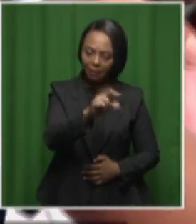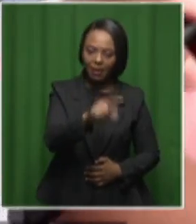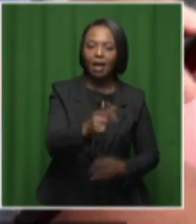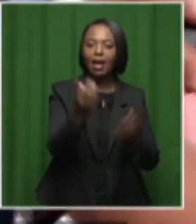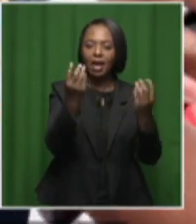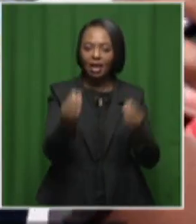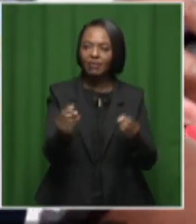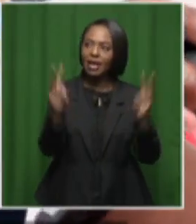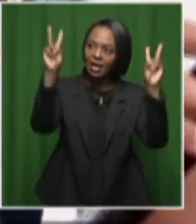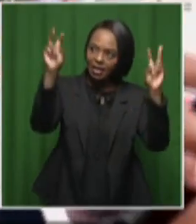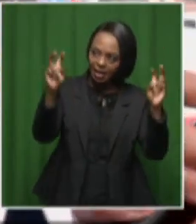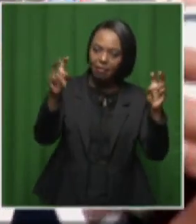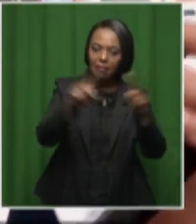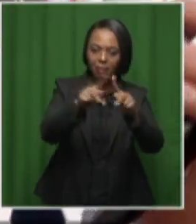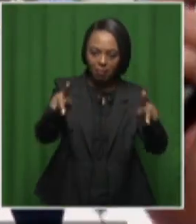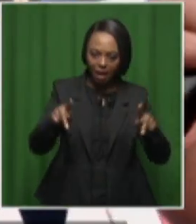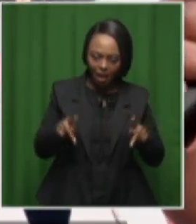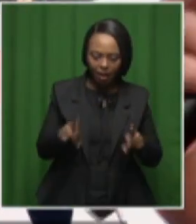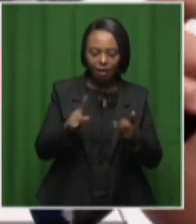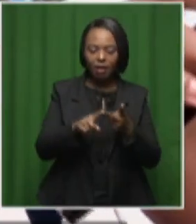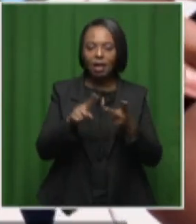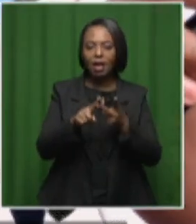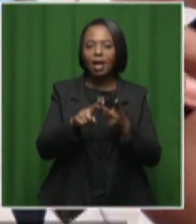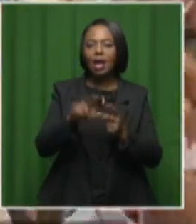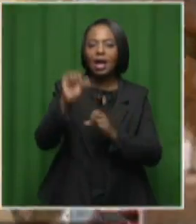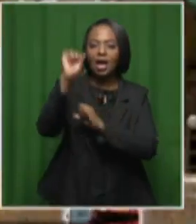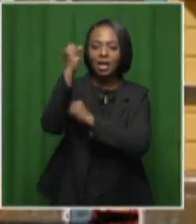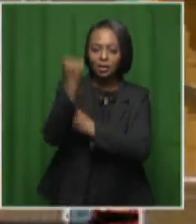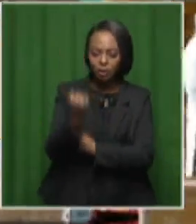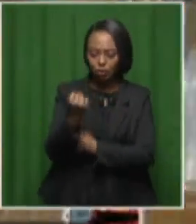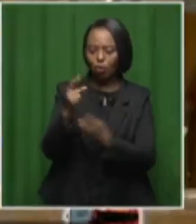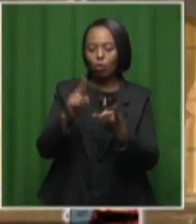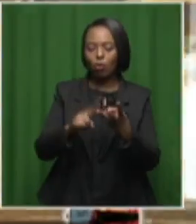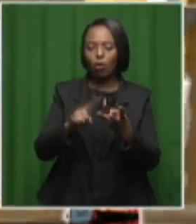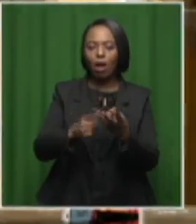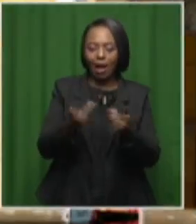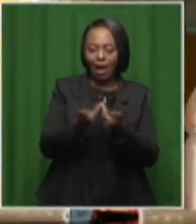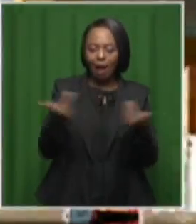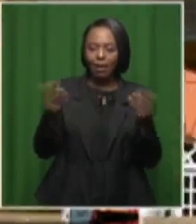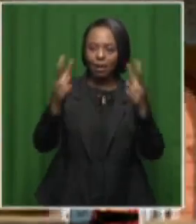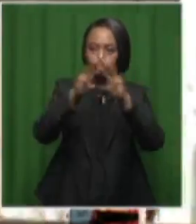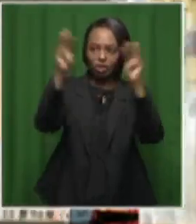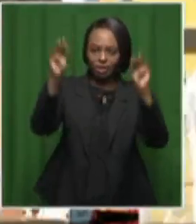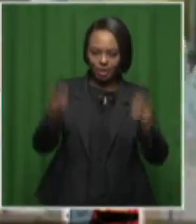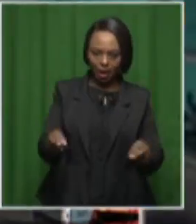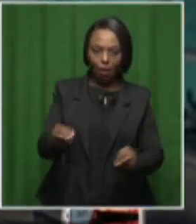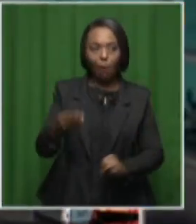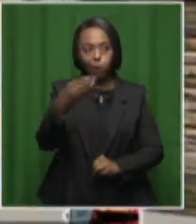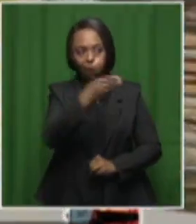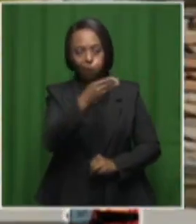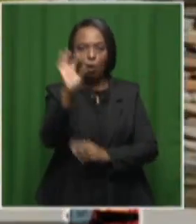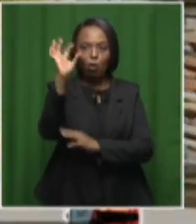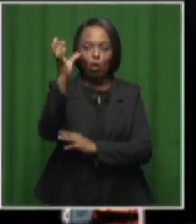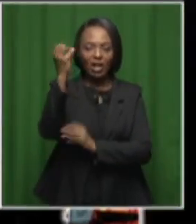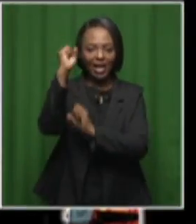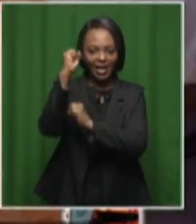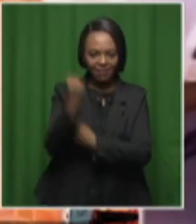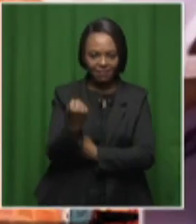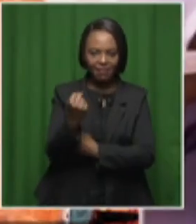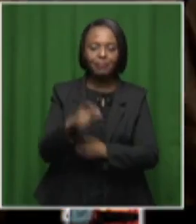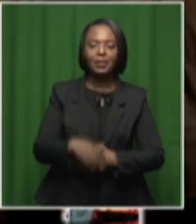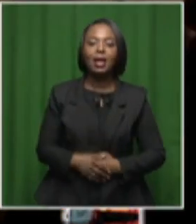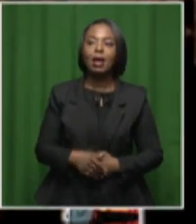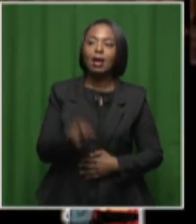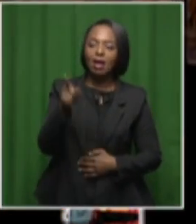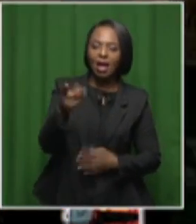the theme park, you have the casino, but the Apartheid Museum is also there. The Apartheid Museum is also there. The best part about Gaboile City is that